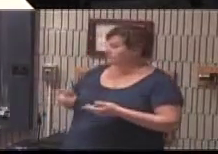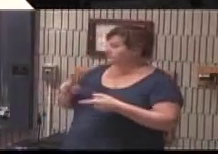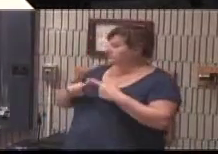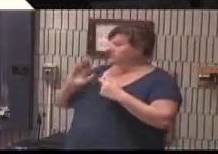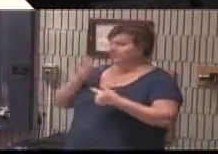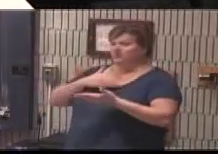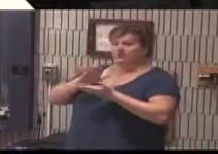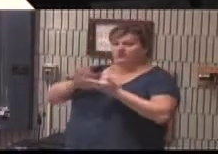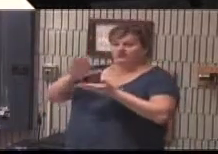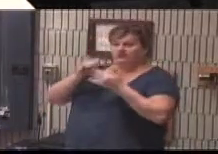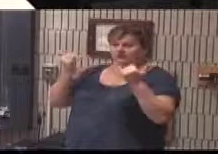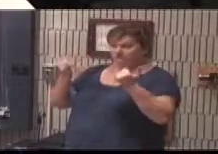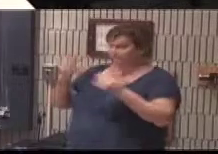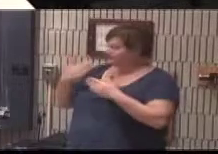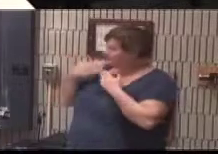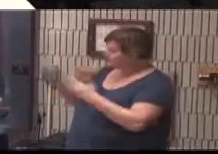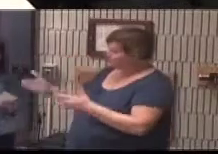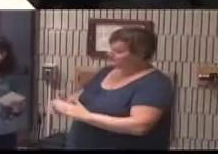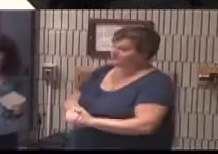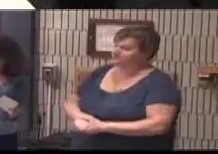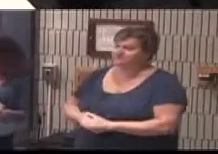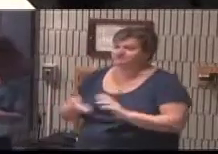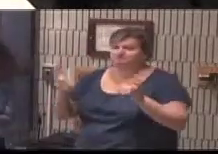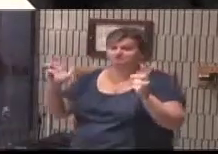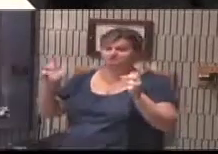our college today. Thank you.